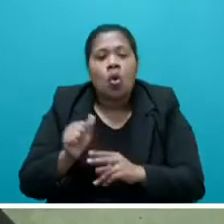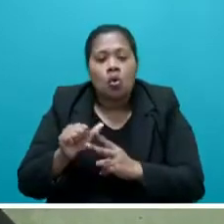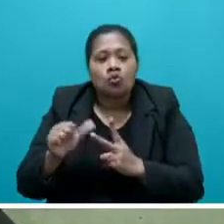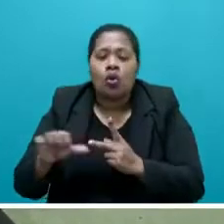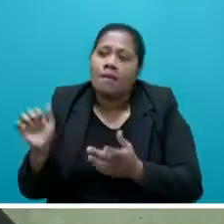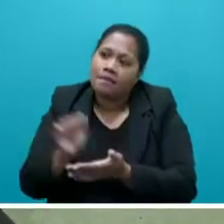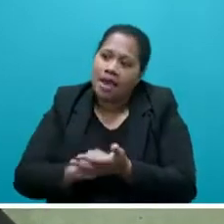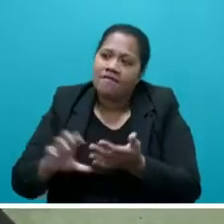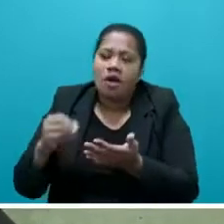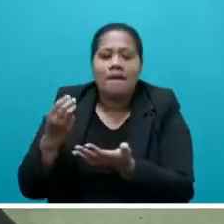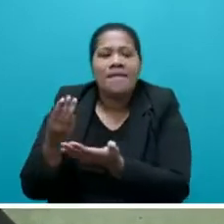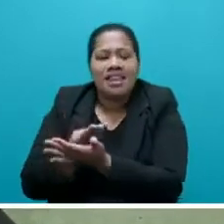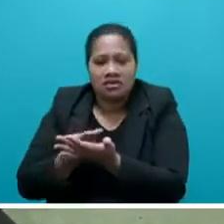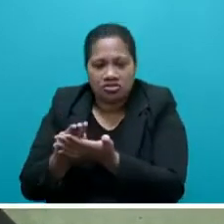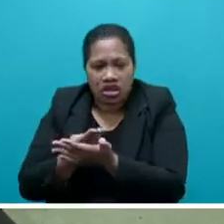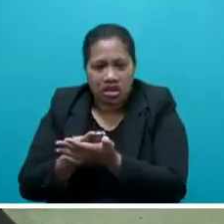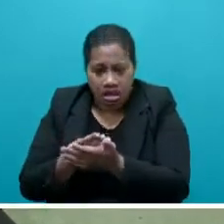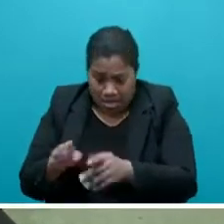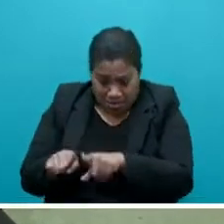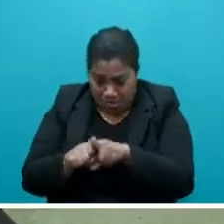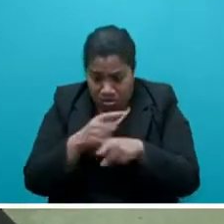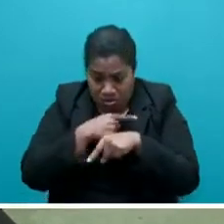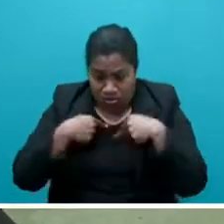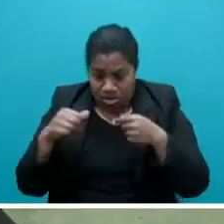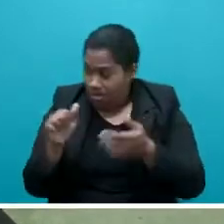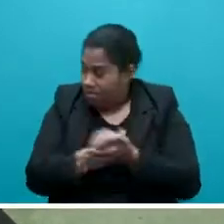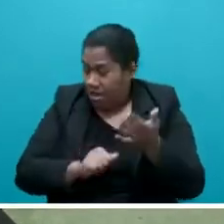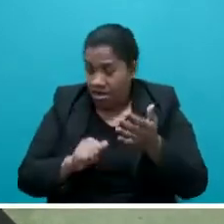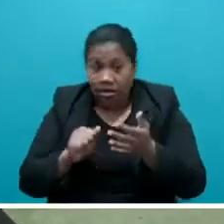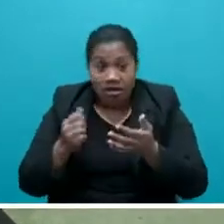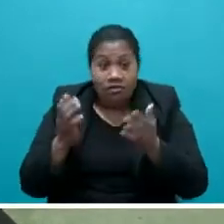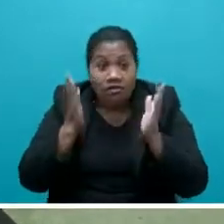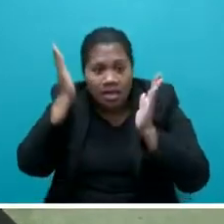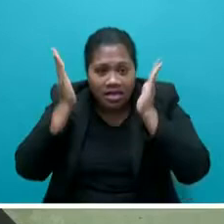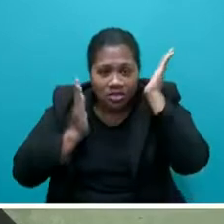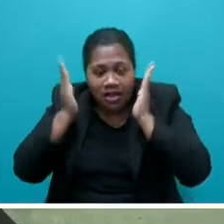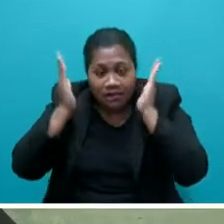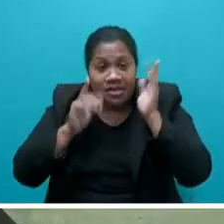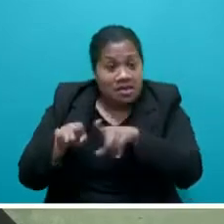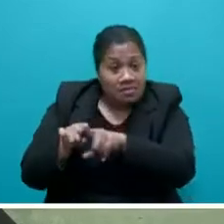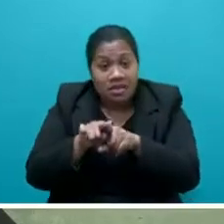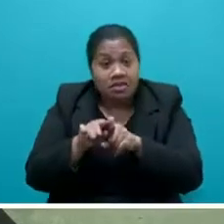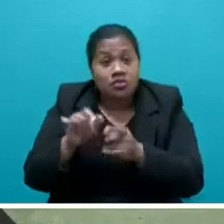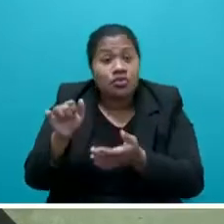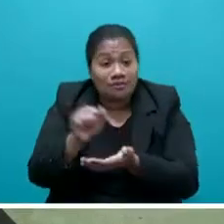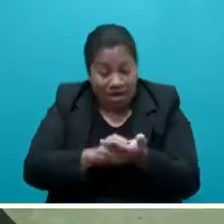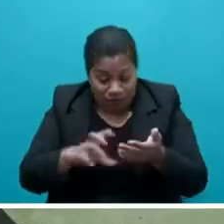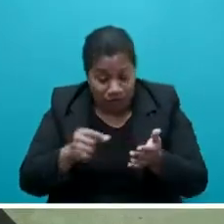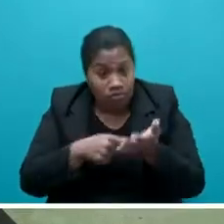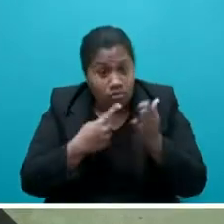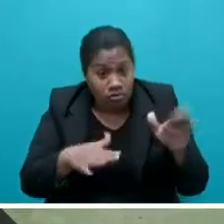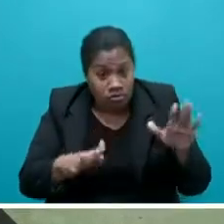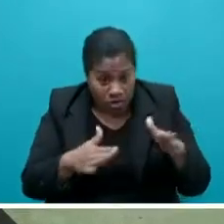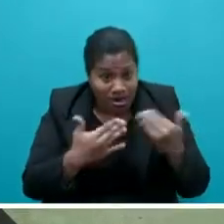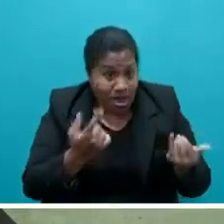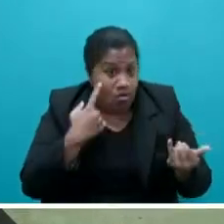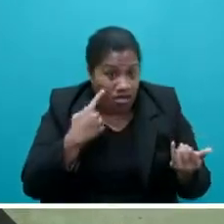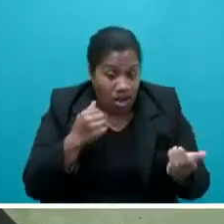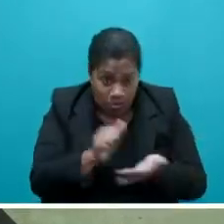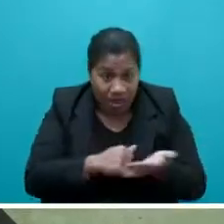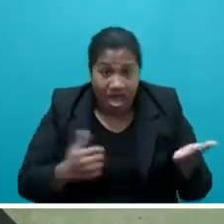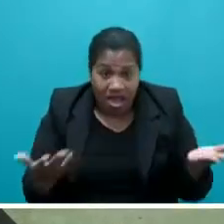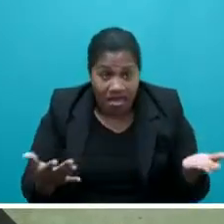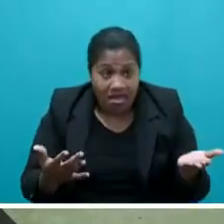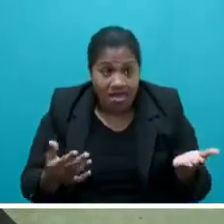that mean we buy water from Tonga now? Singapore uses its military to use the jungles in Indonesia and Malaysia. Do we do that now? Singapore